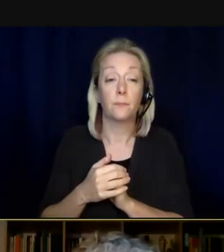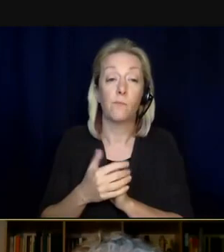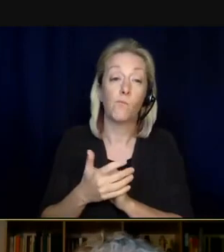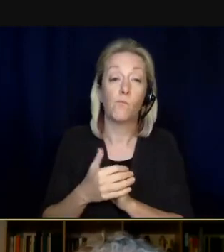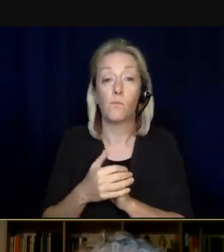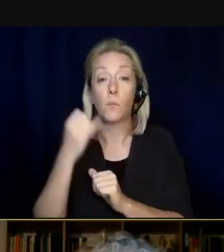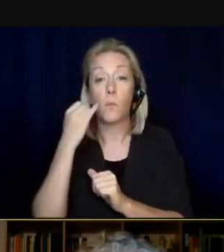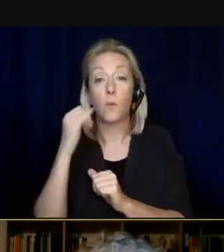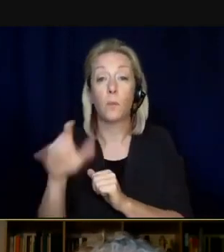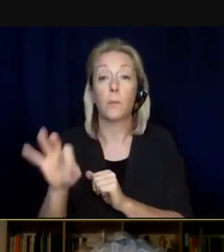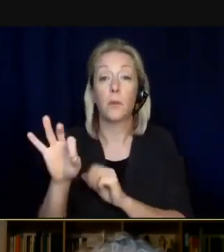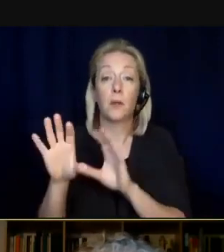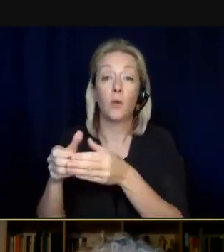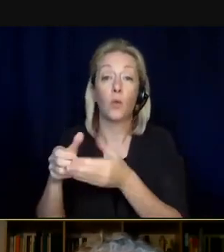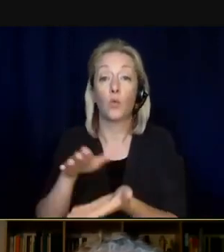do school.